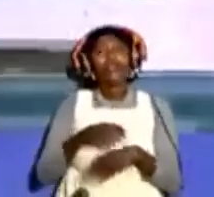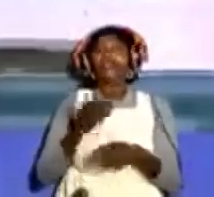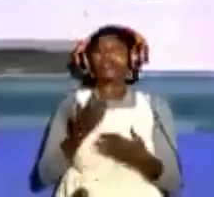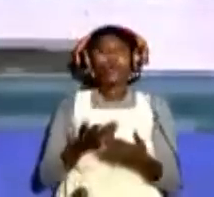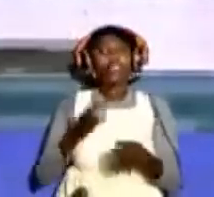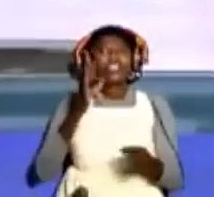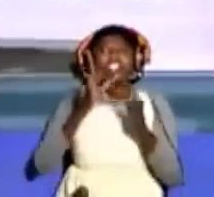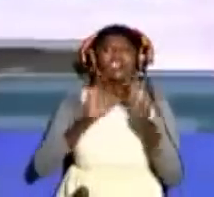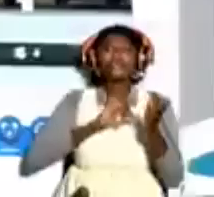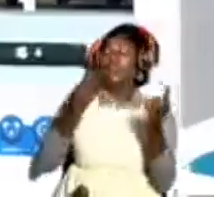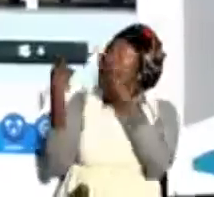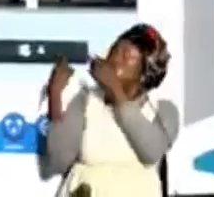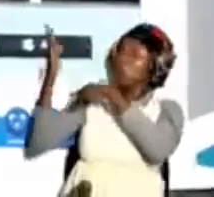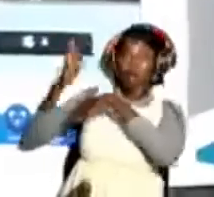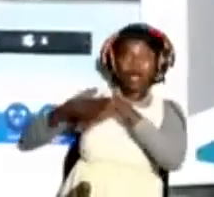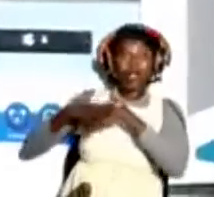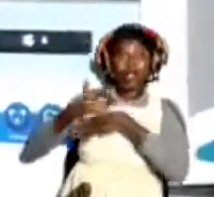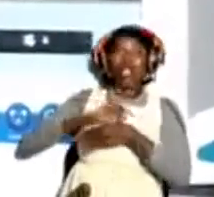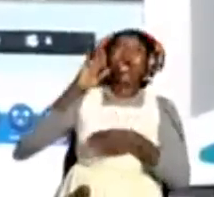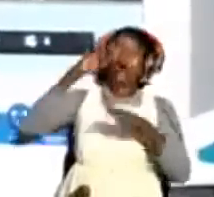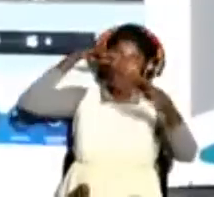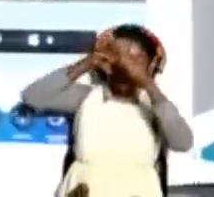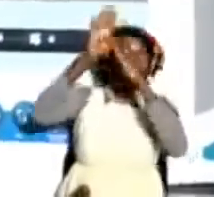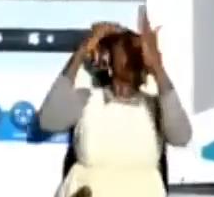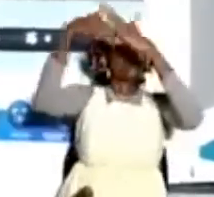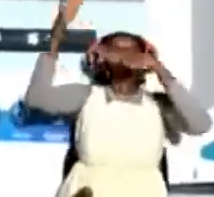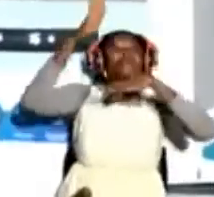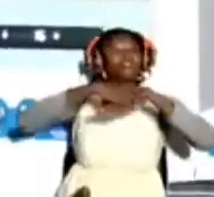Rather than look back, I will go to heaven.